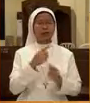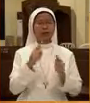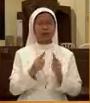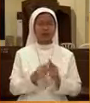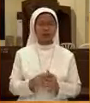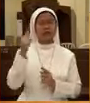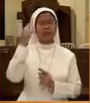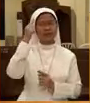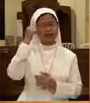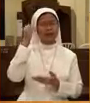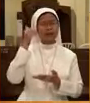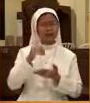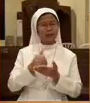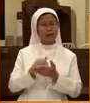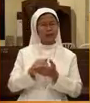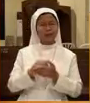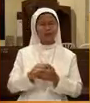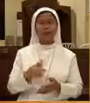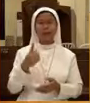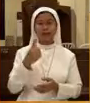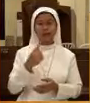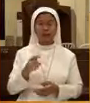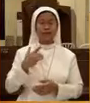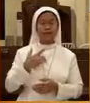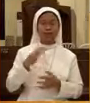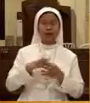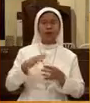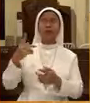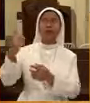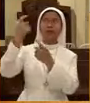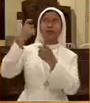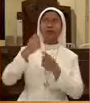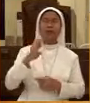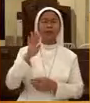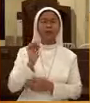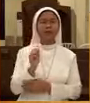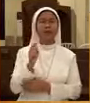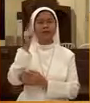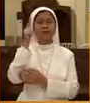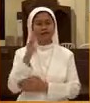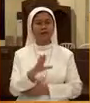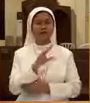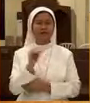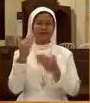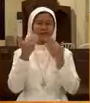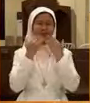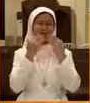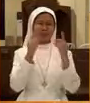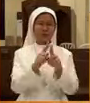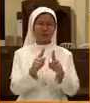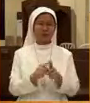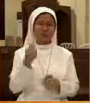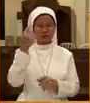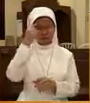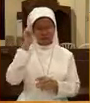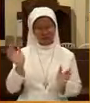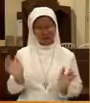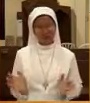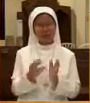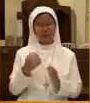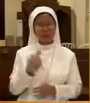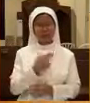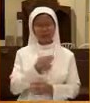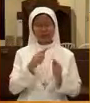that sense of being gifted by God, no? And salamat din for challenging us to